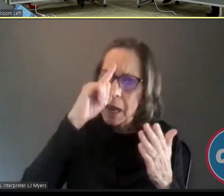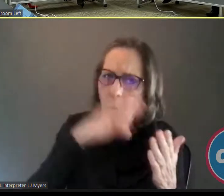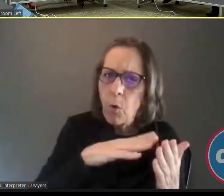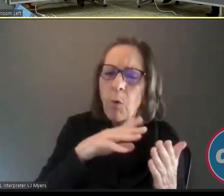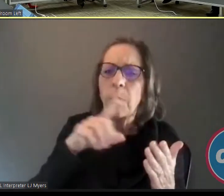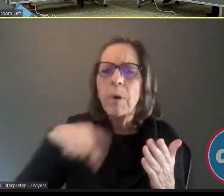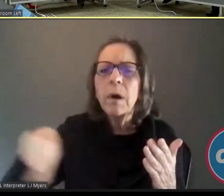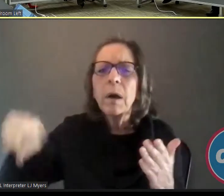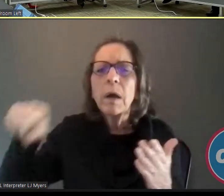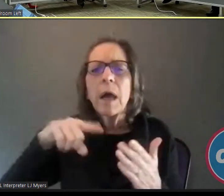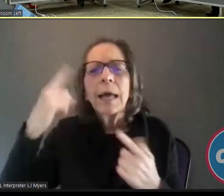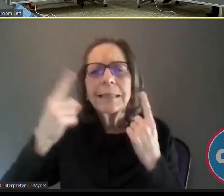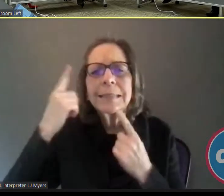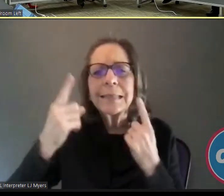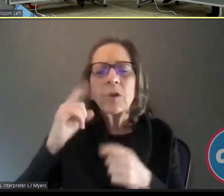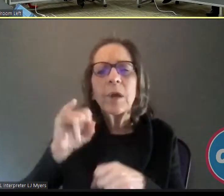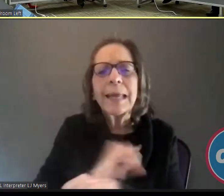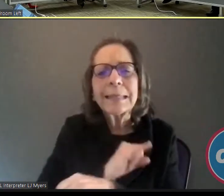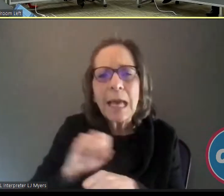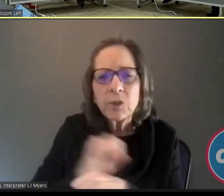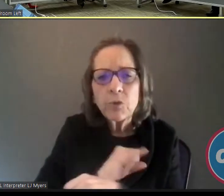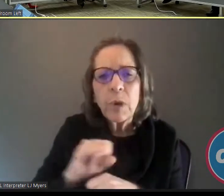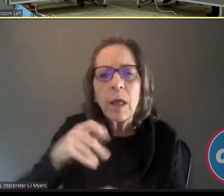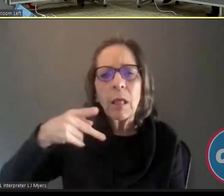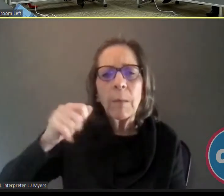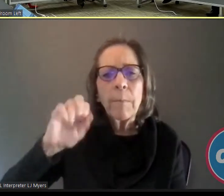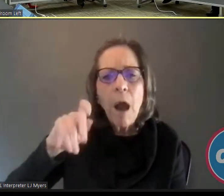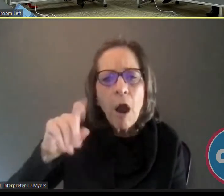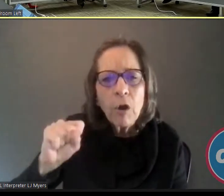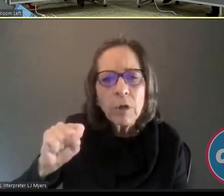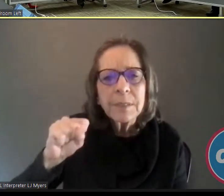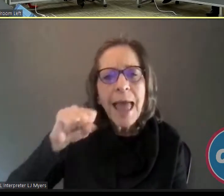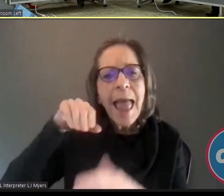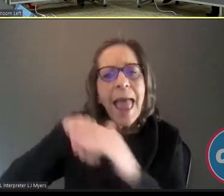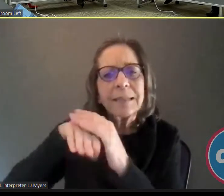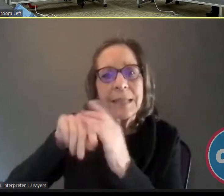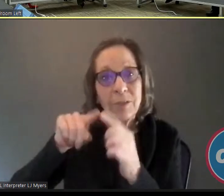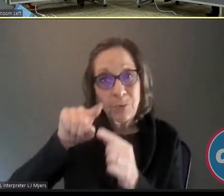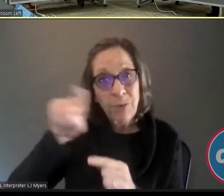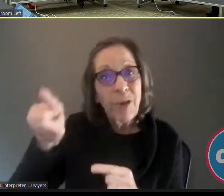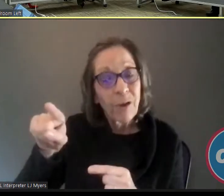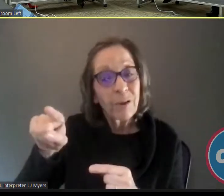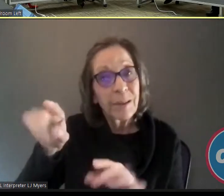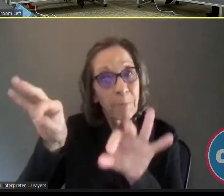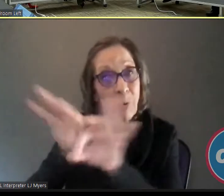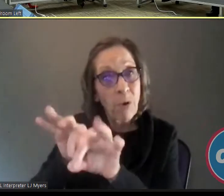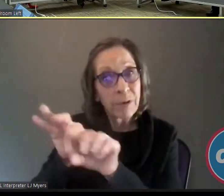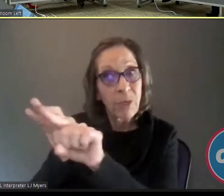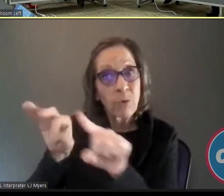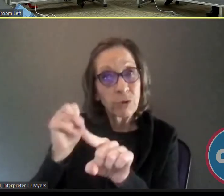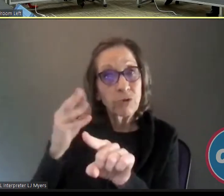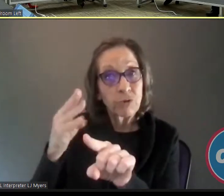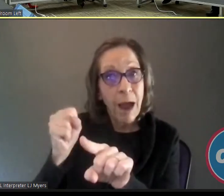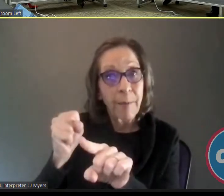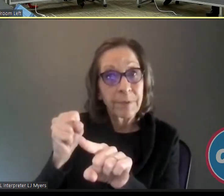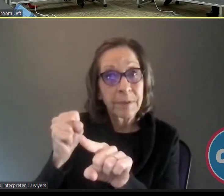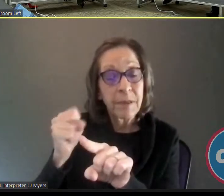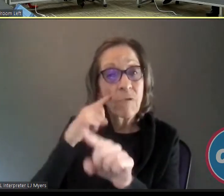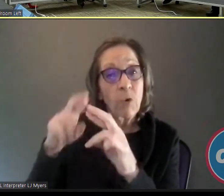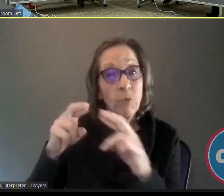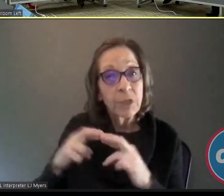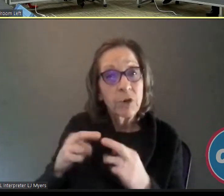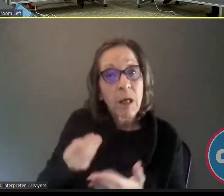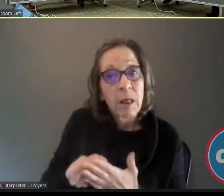parks and access to those jobs as well, where those are very important jobs and they play like a very important role in the regional economy